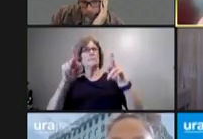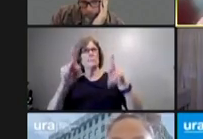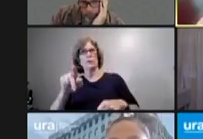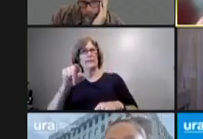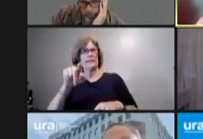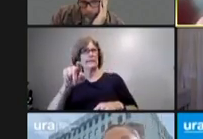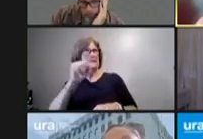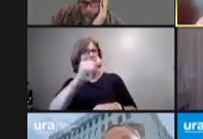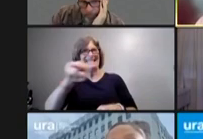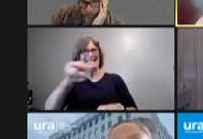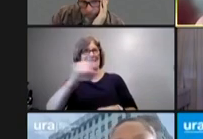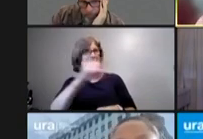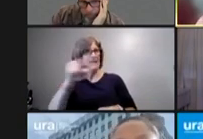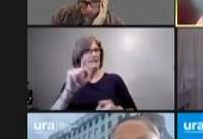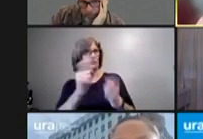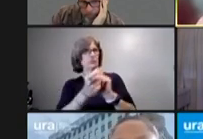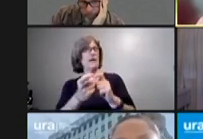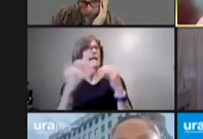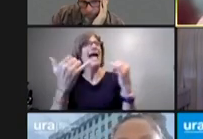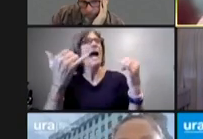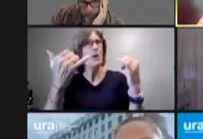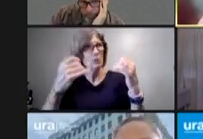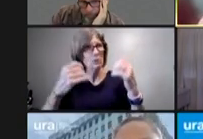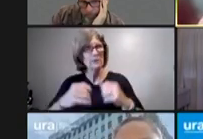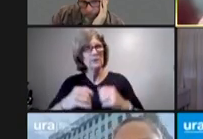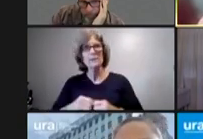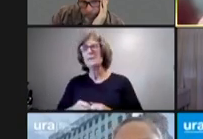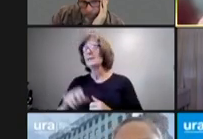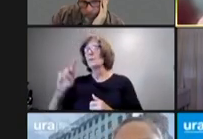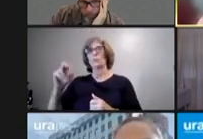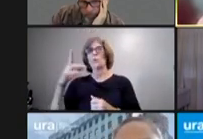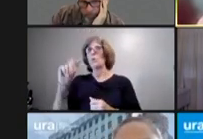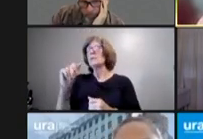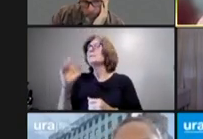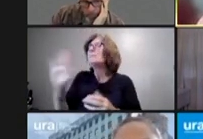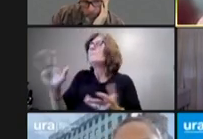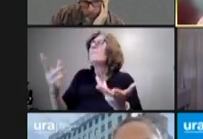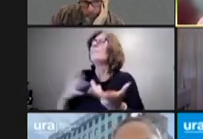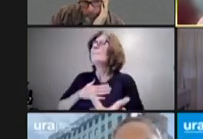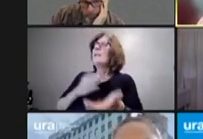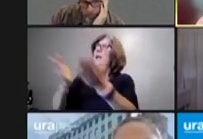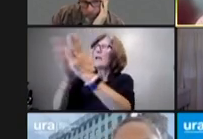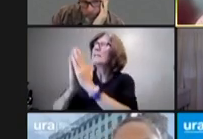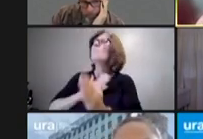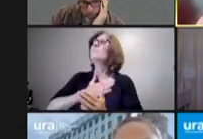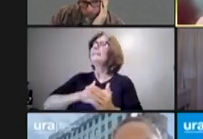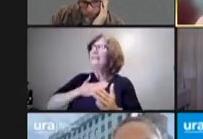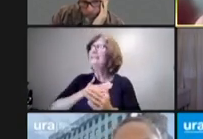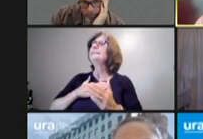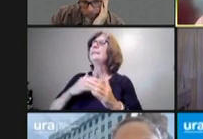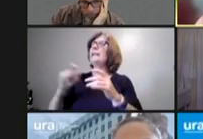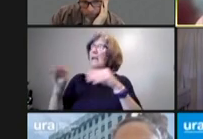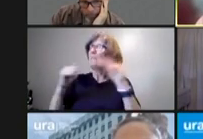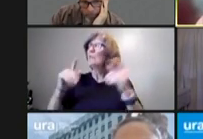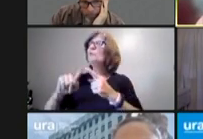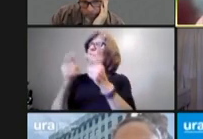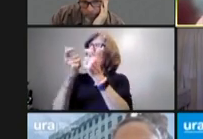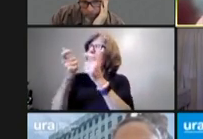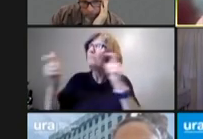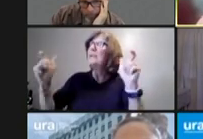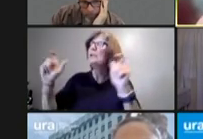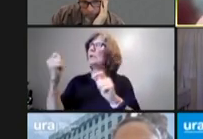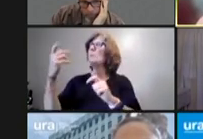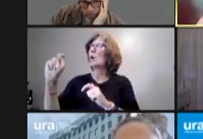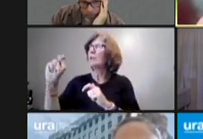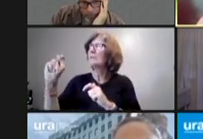the unit? And what ROTA was saying to her property manager at the time, she kept asking for a bigger unit, but the property manager